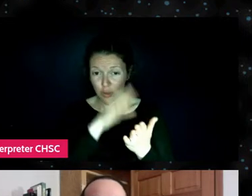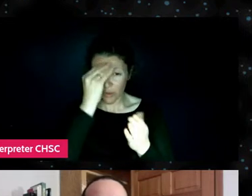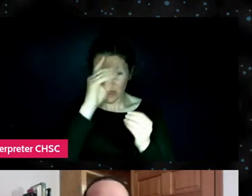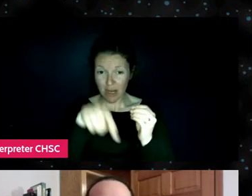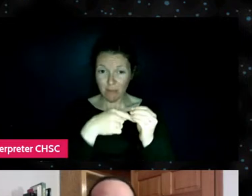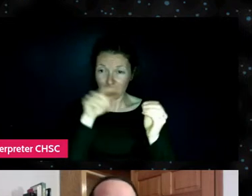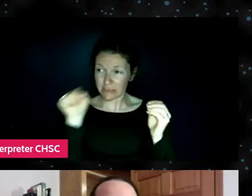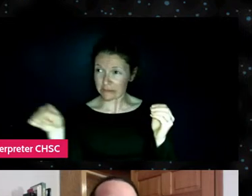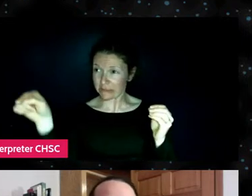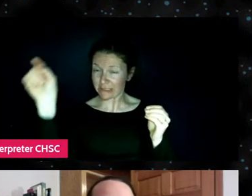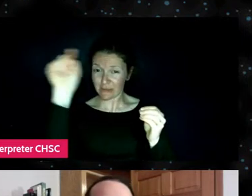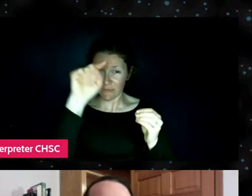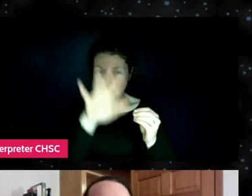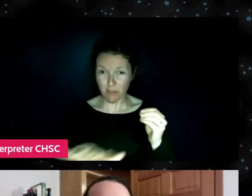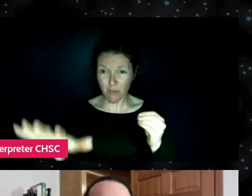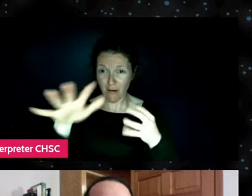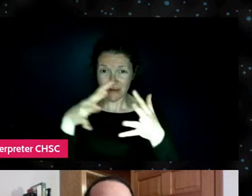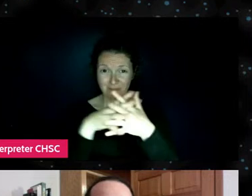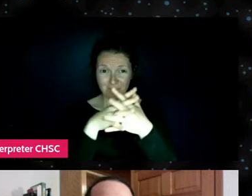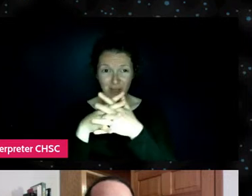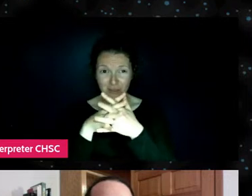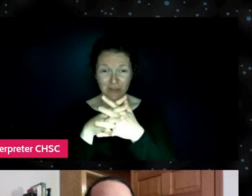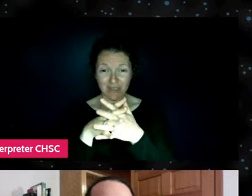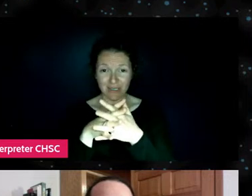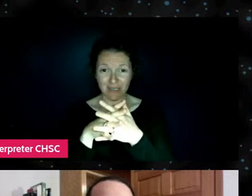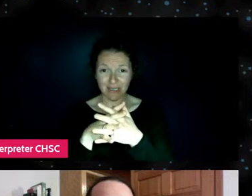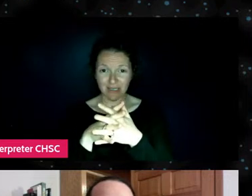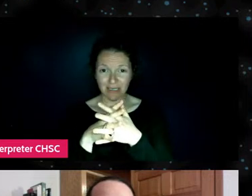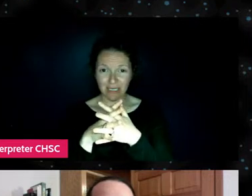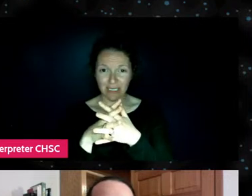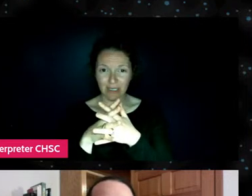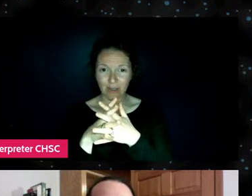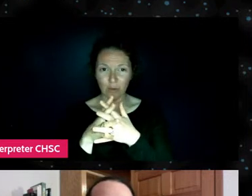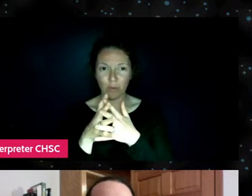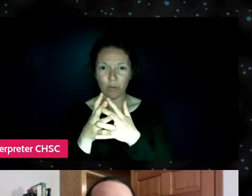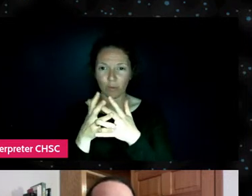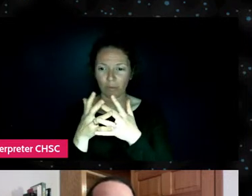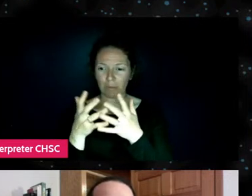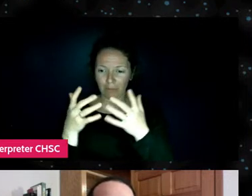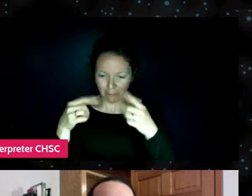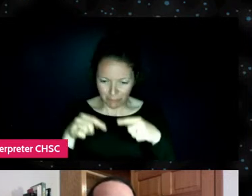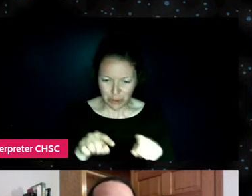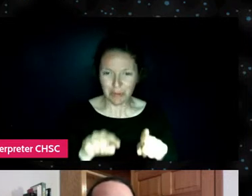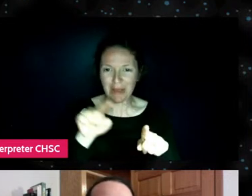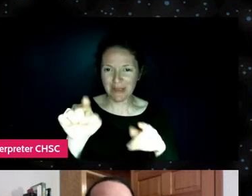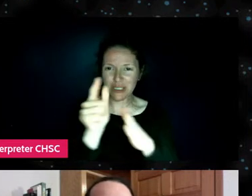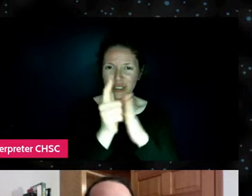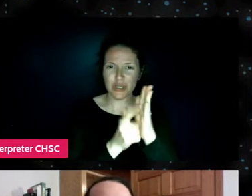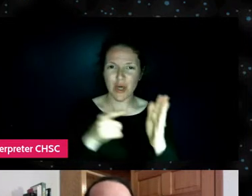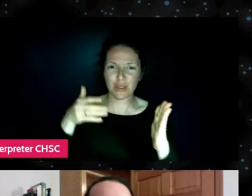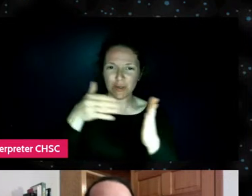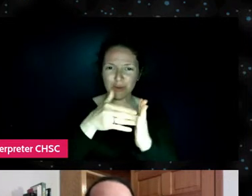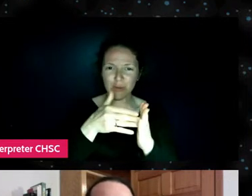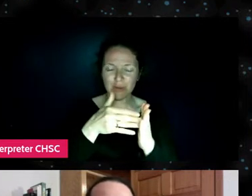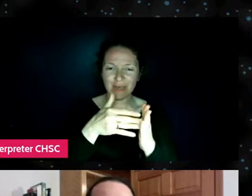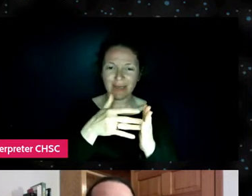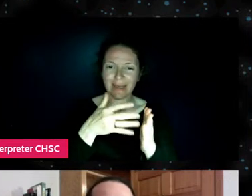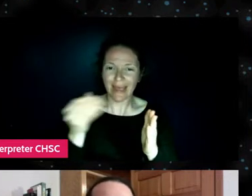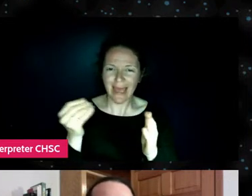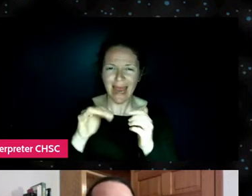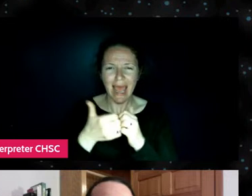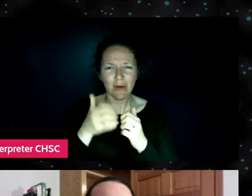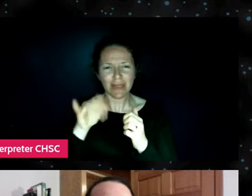of the country, for example, through this lawsuit? And to what degree did it shape sort of your